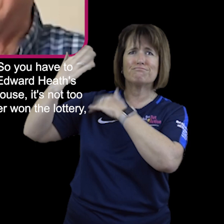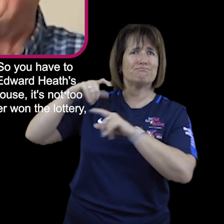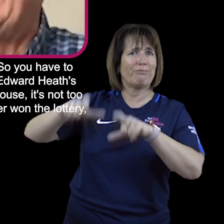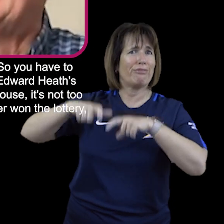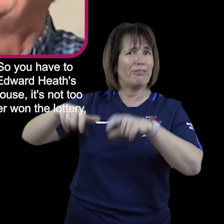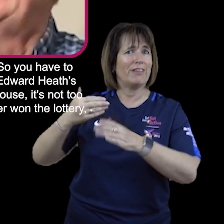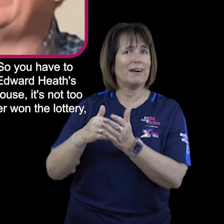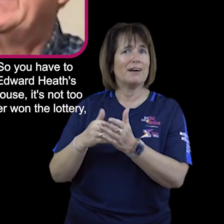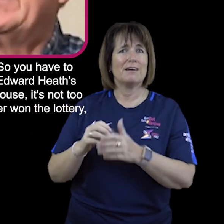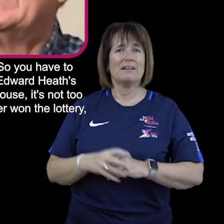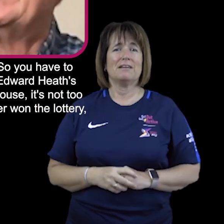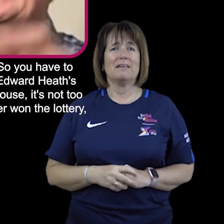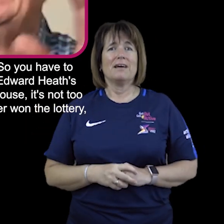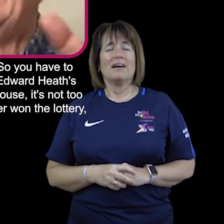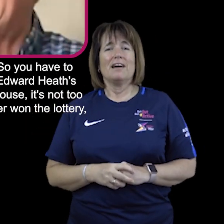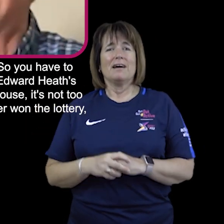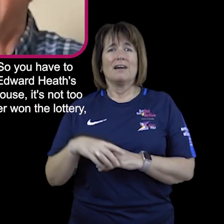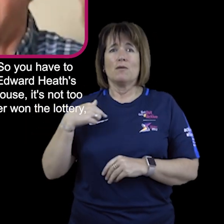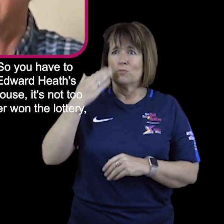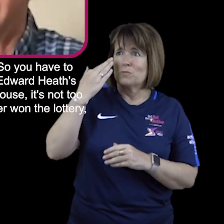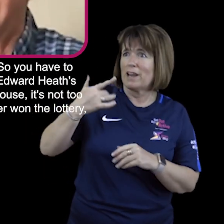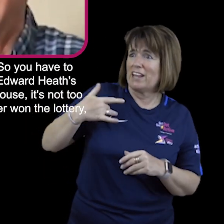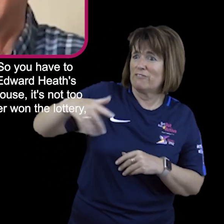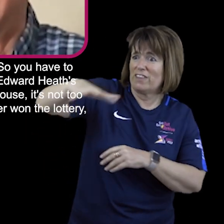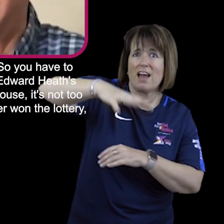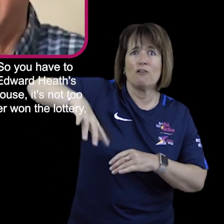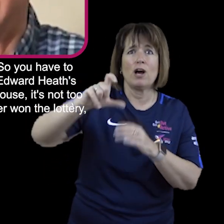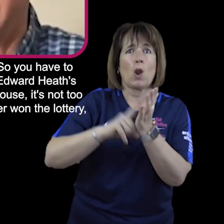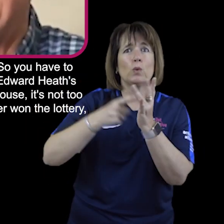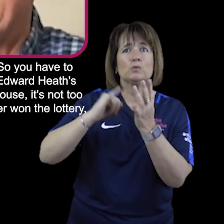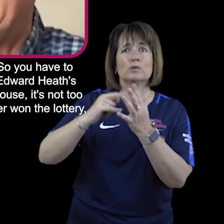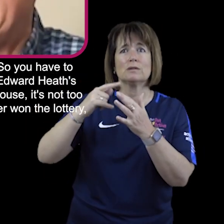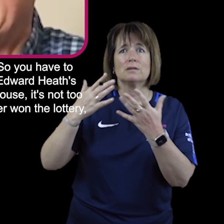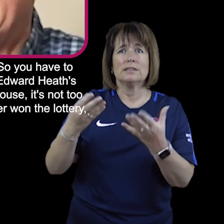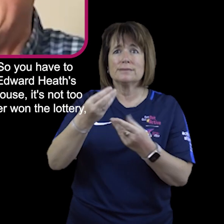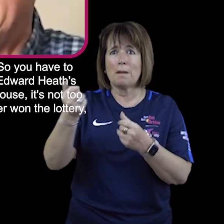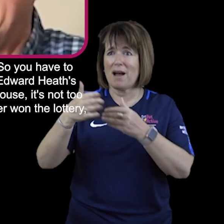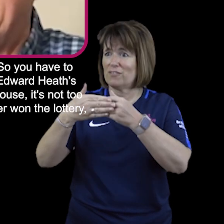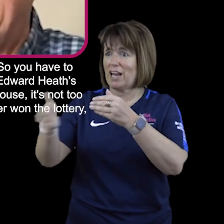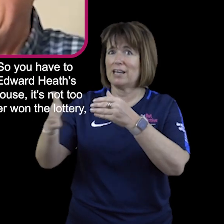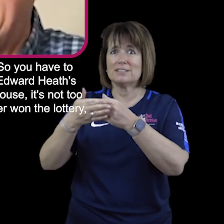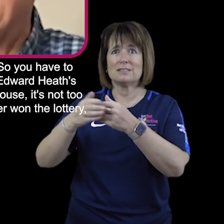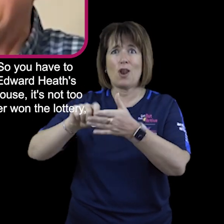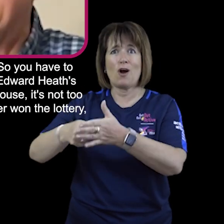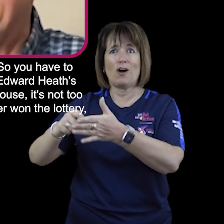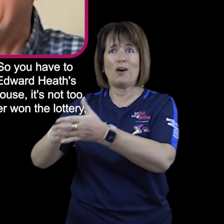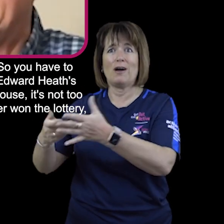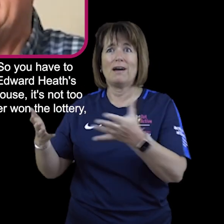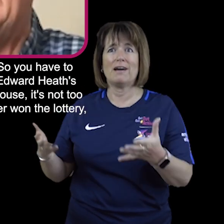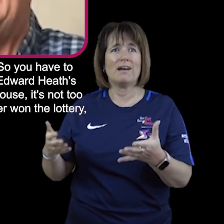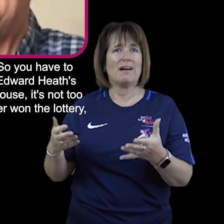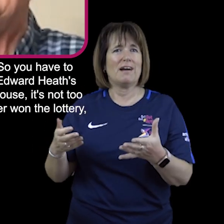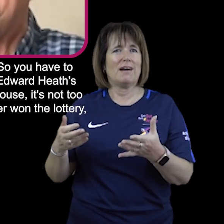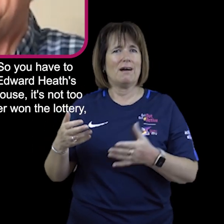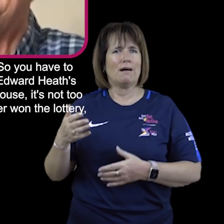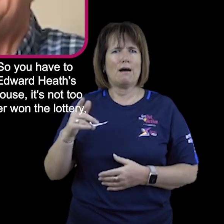I'm not sure what happens if you live in the close, but they actually lock some of the gates. There's, so you have to be out,